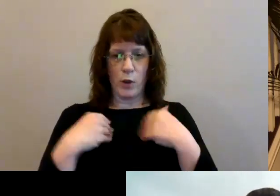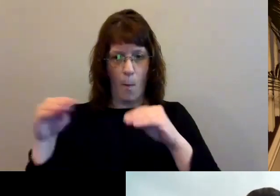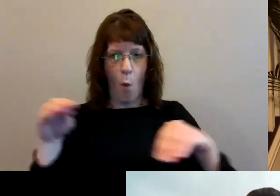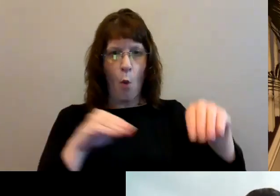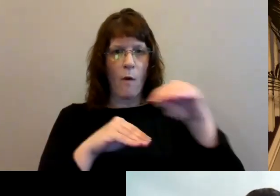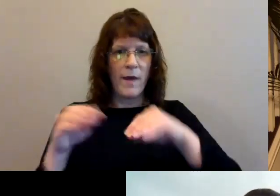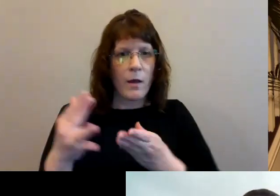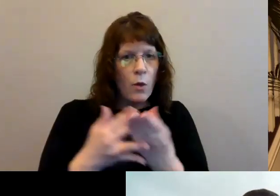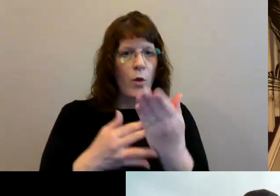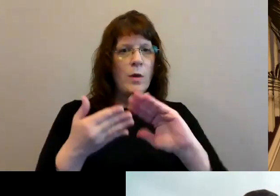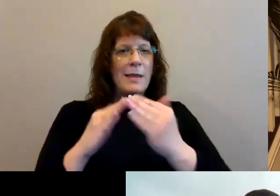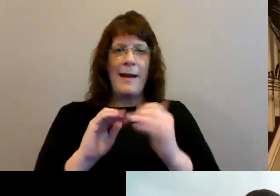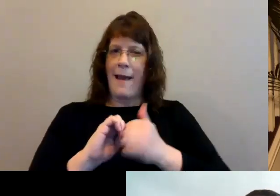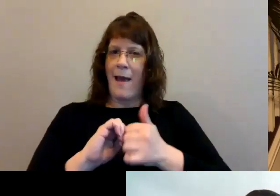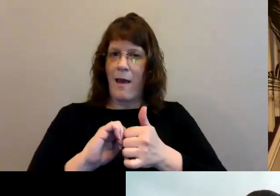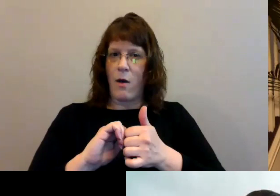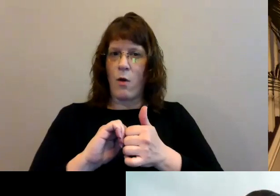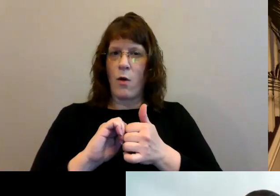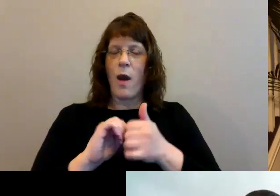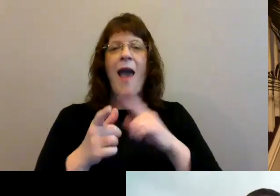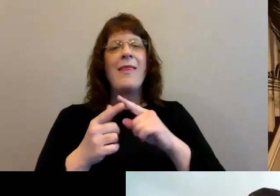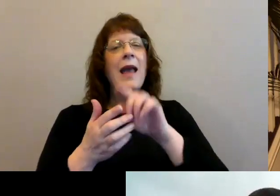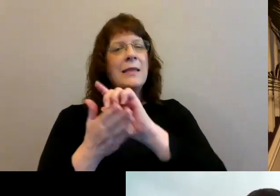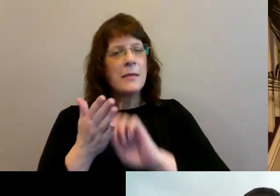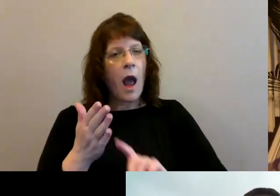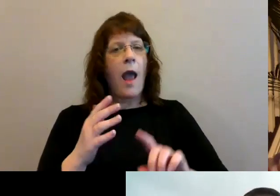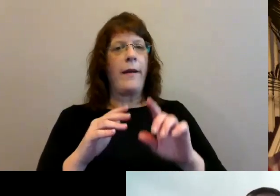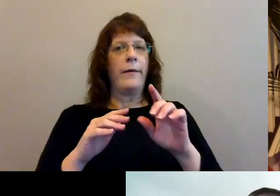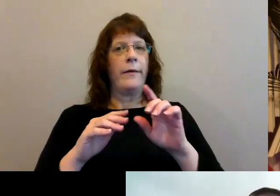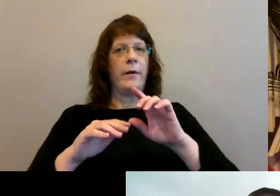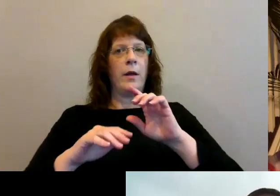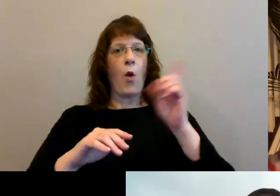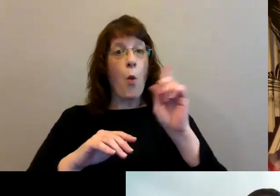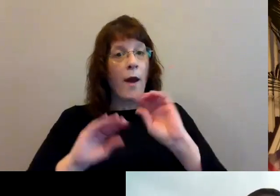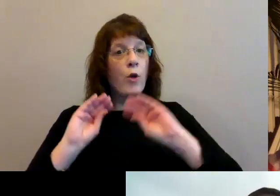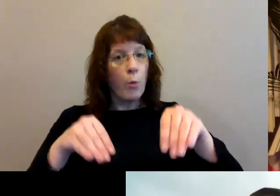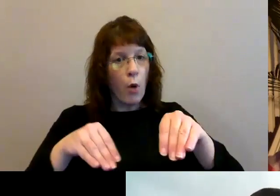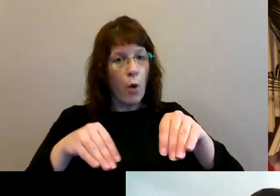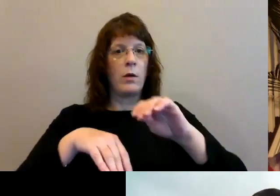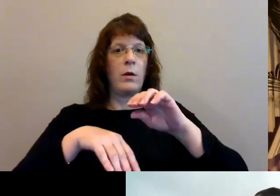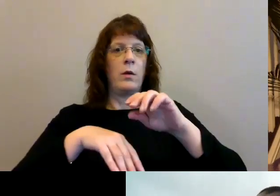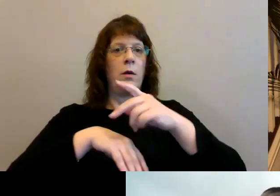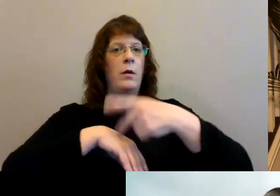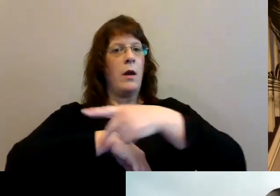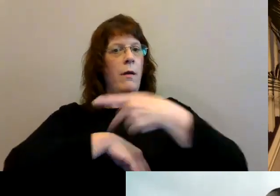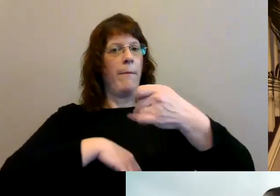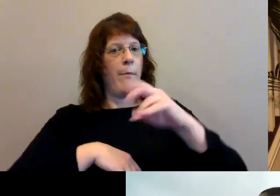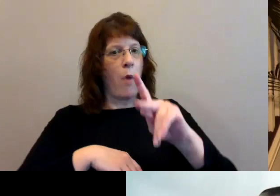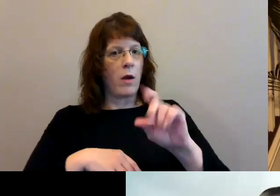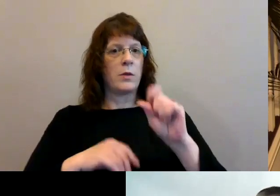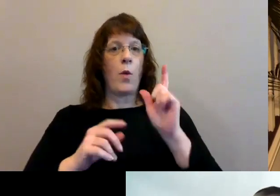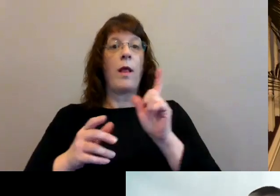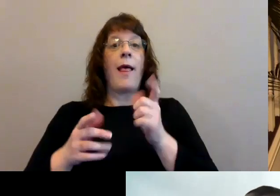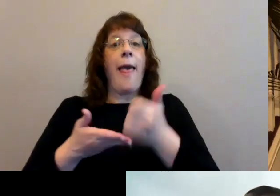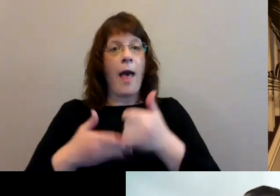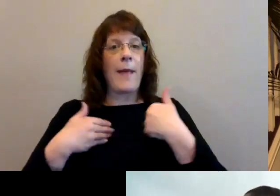the landscape and design like the placement of your parks in such a way that will allow for that movement